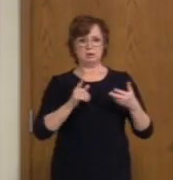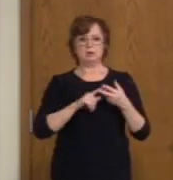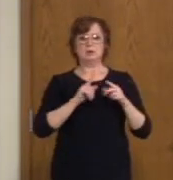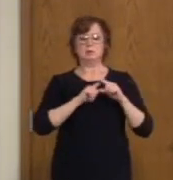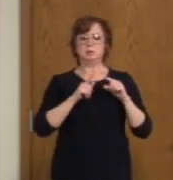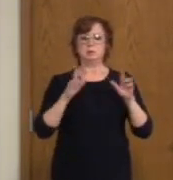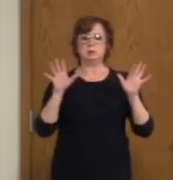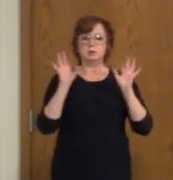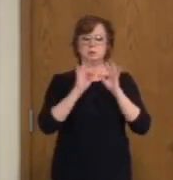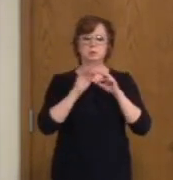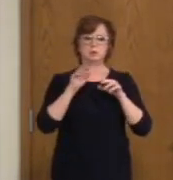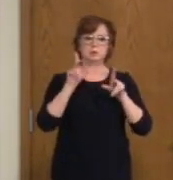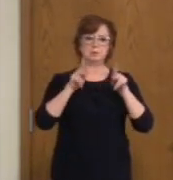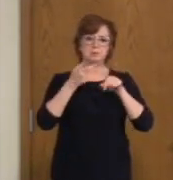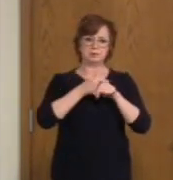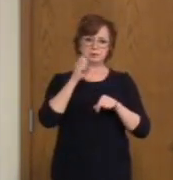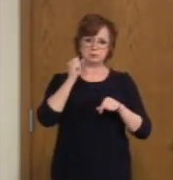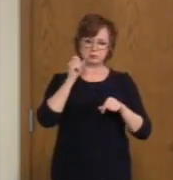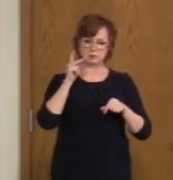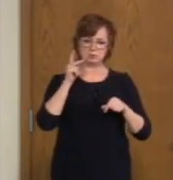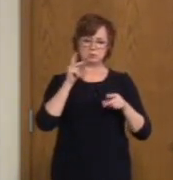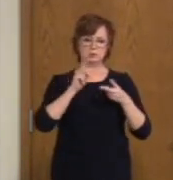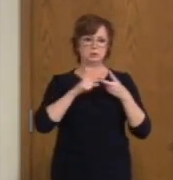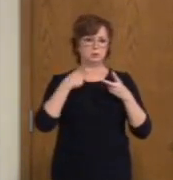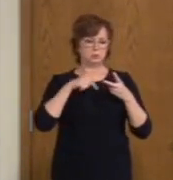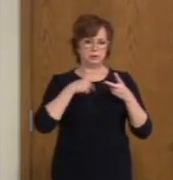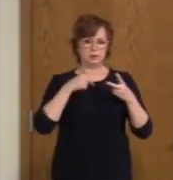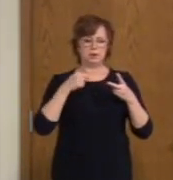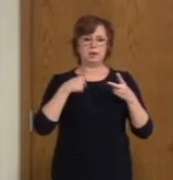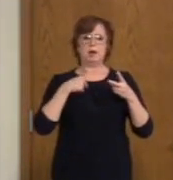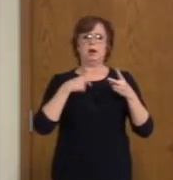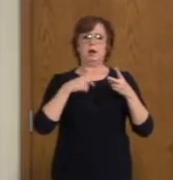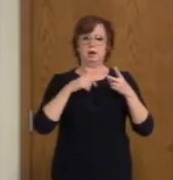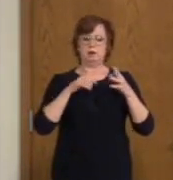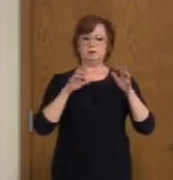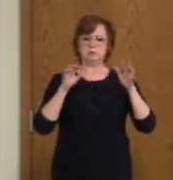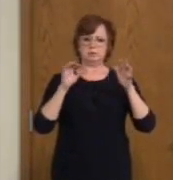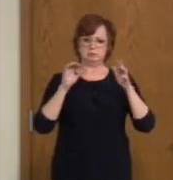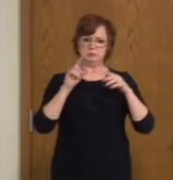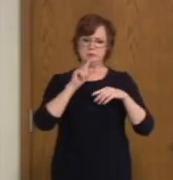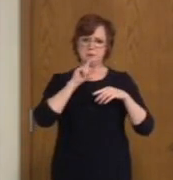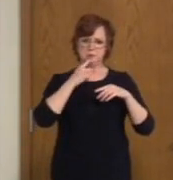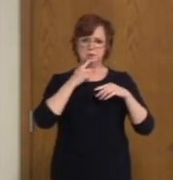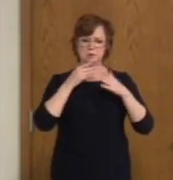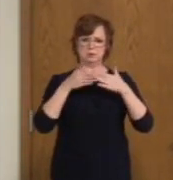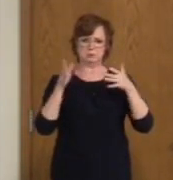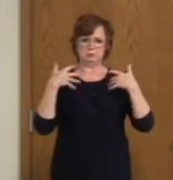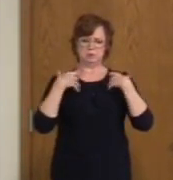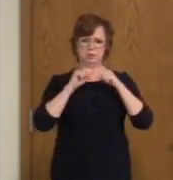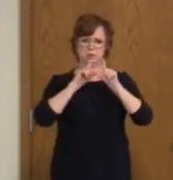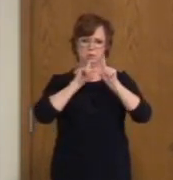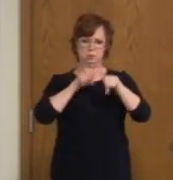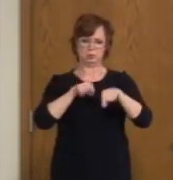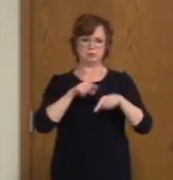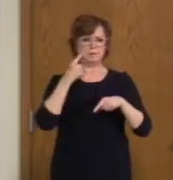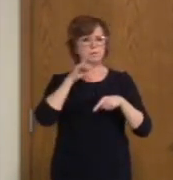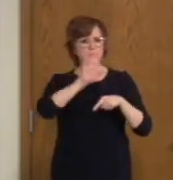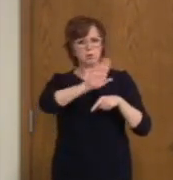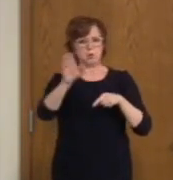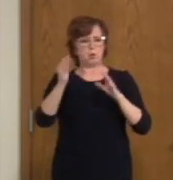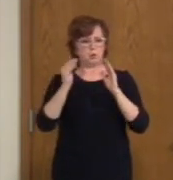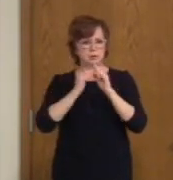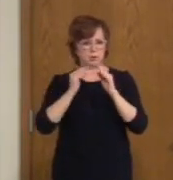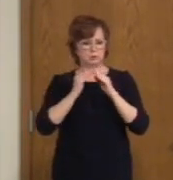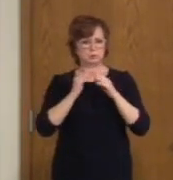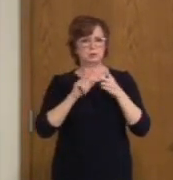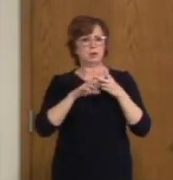live, you have significant public health measures and recommendations that are apply to your community and ultimately apply